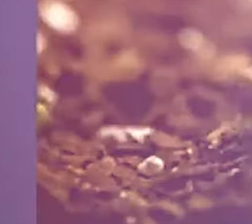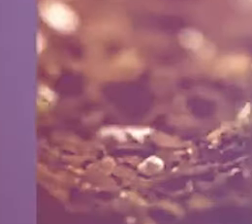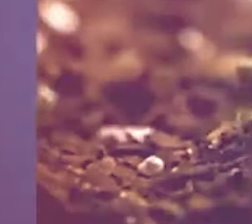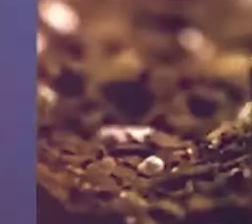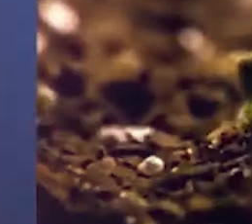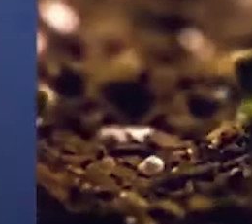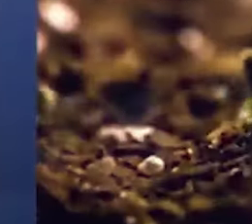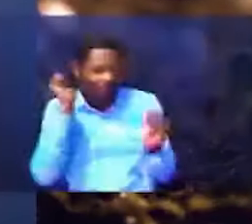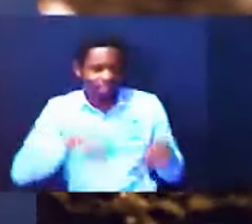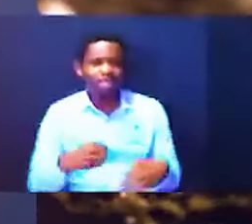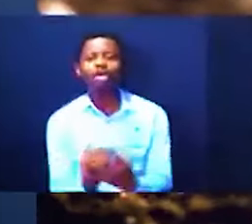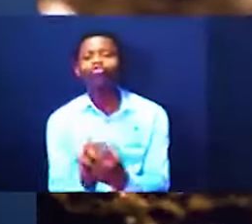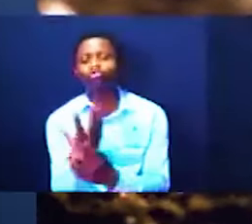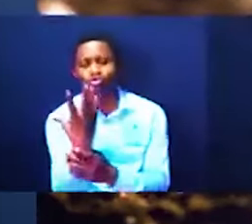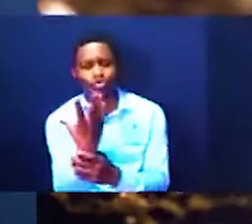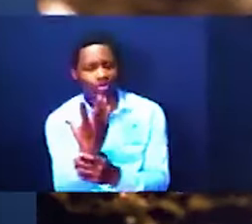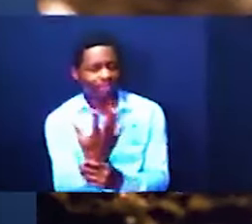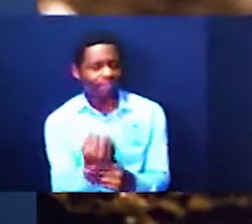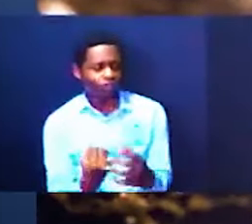Now,